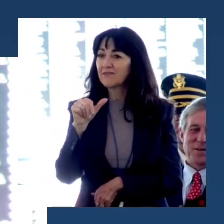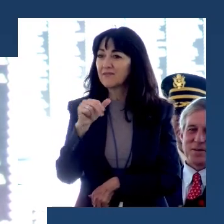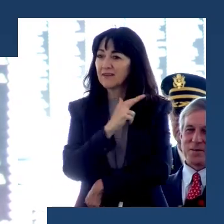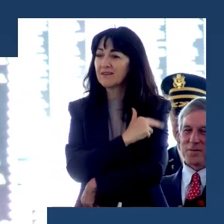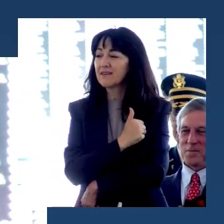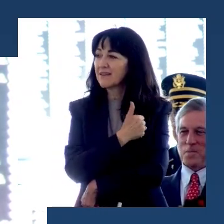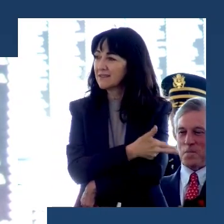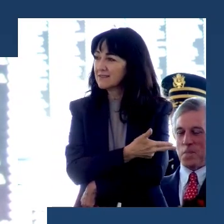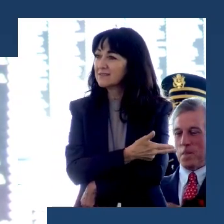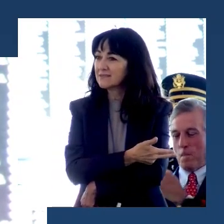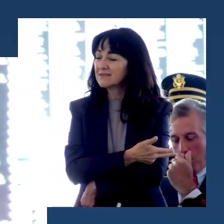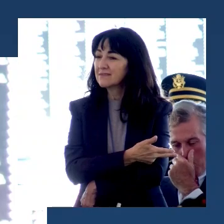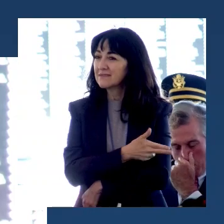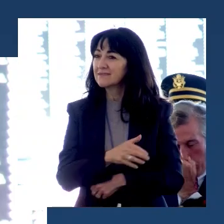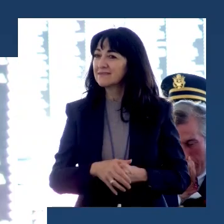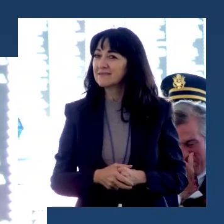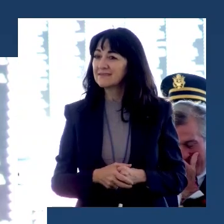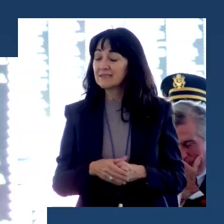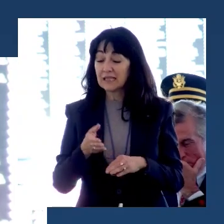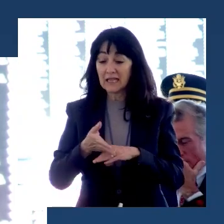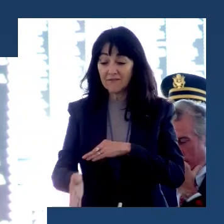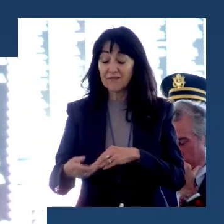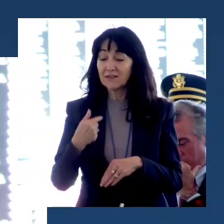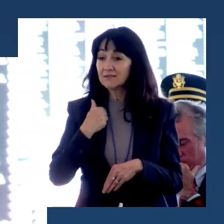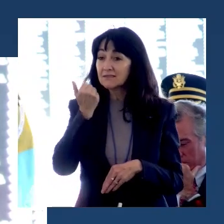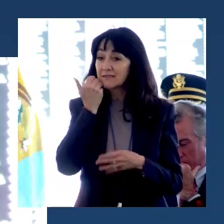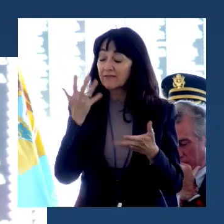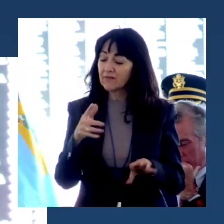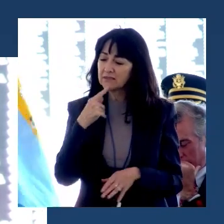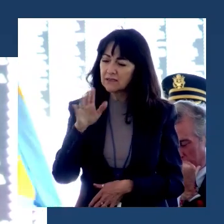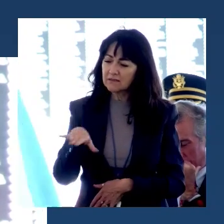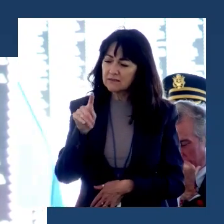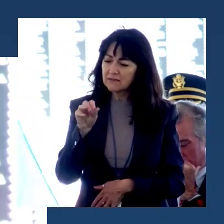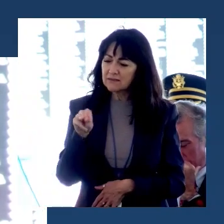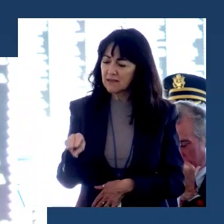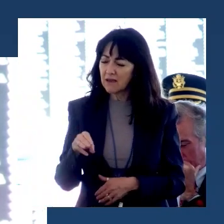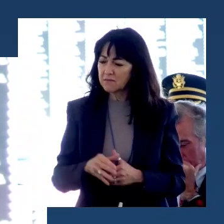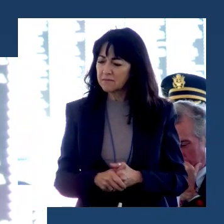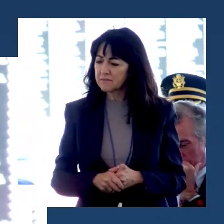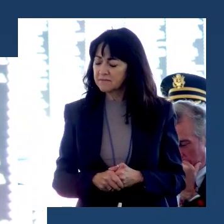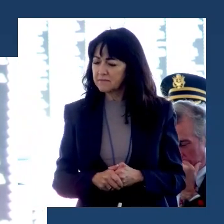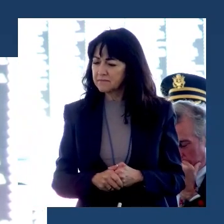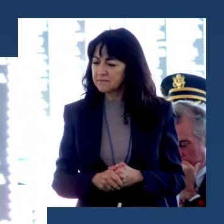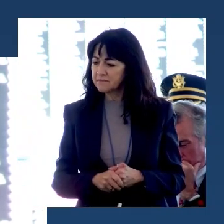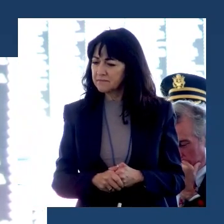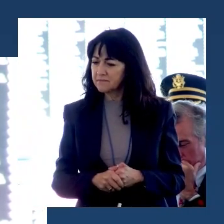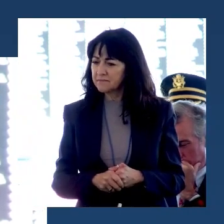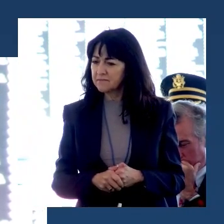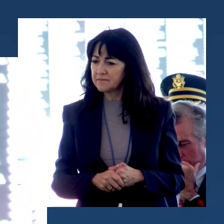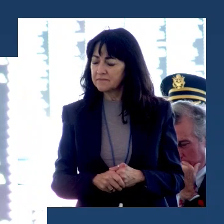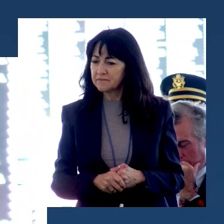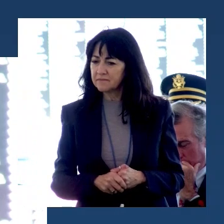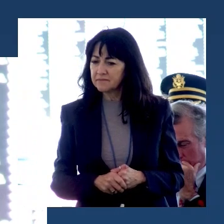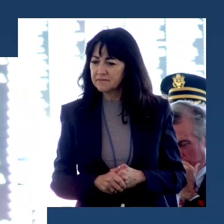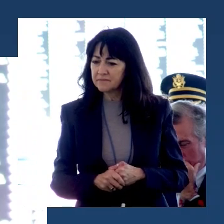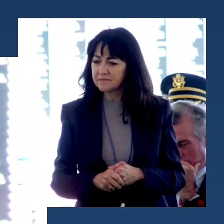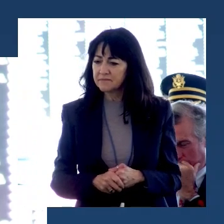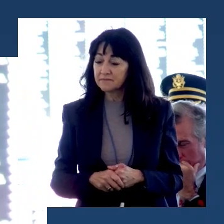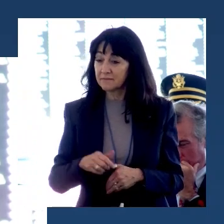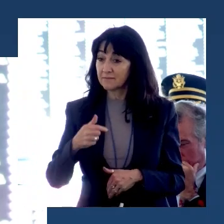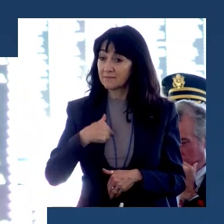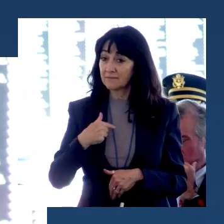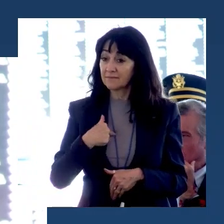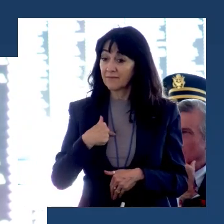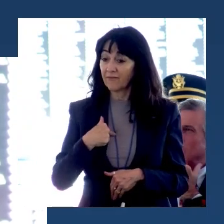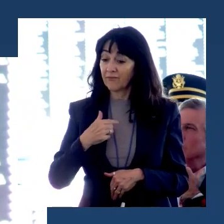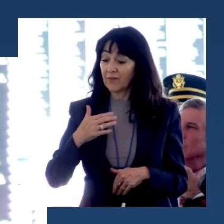my dental work done. He said, Tom, he said, I would not get my health care from this hospital.